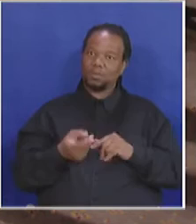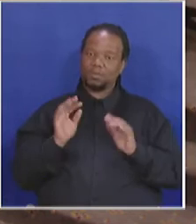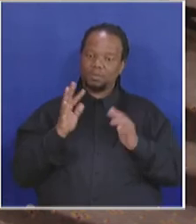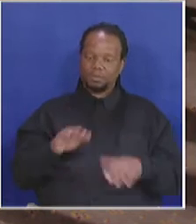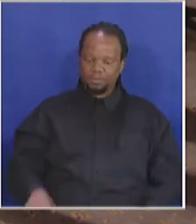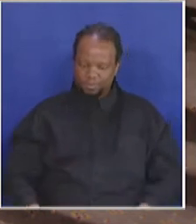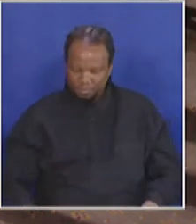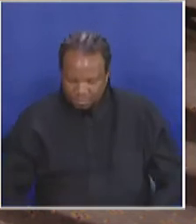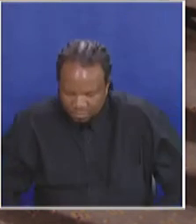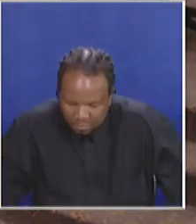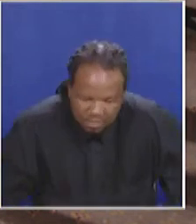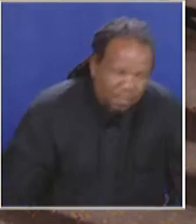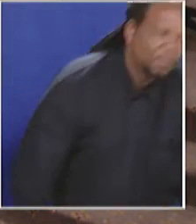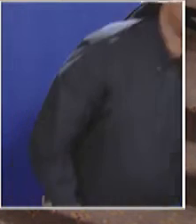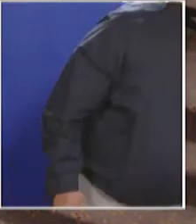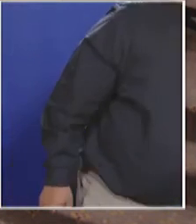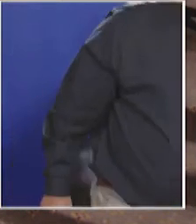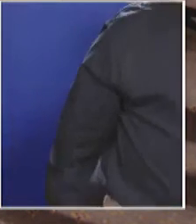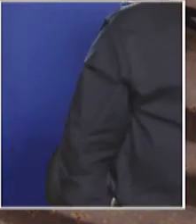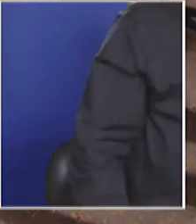The Honorable Mayitula.